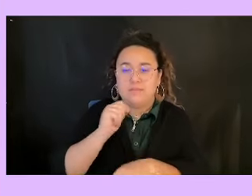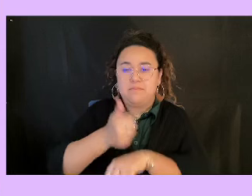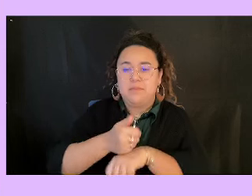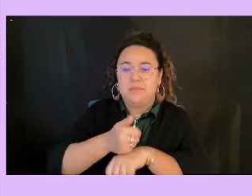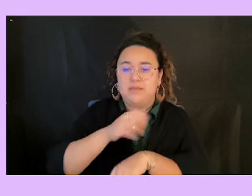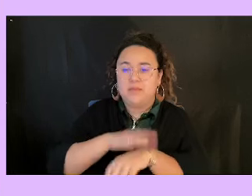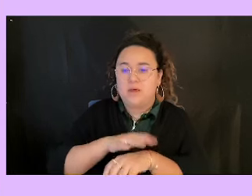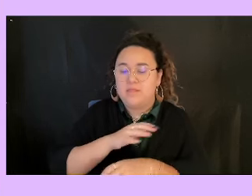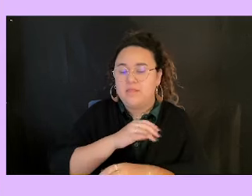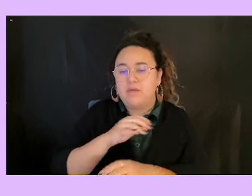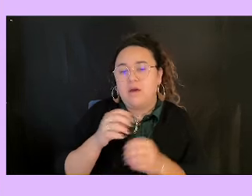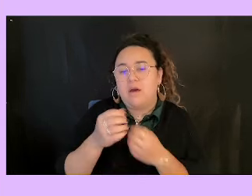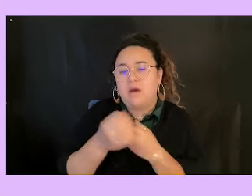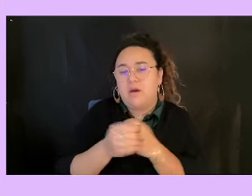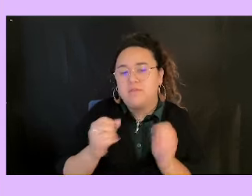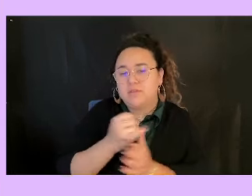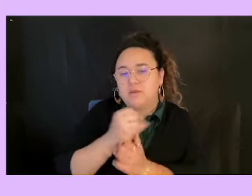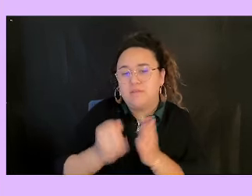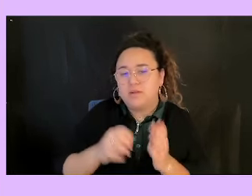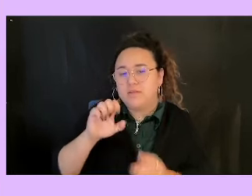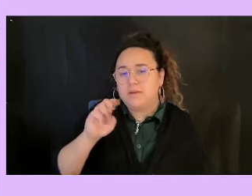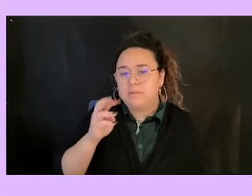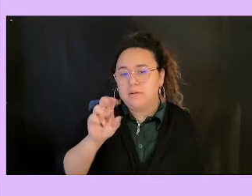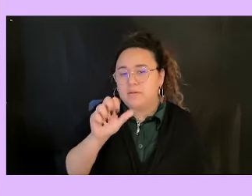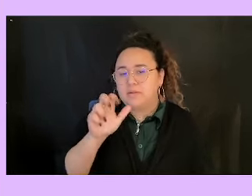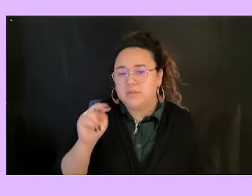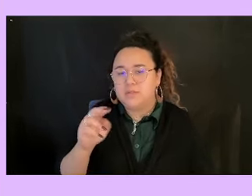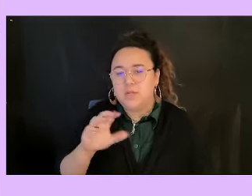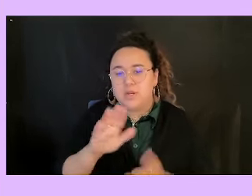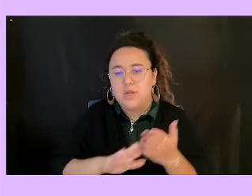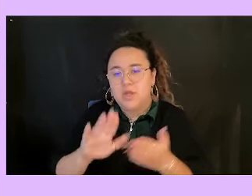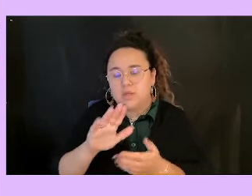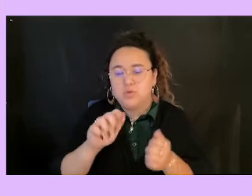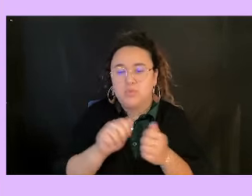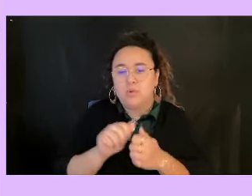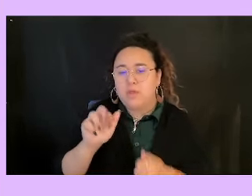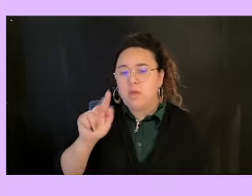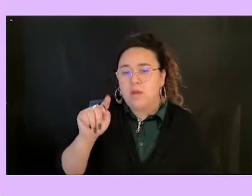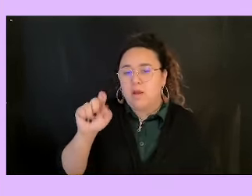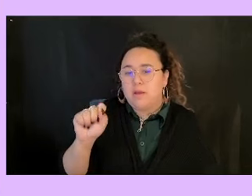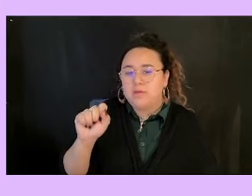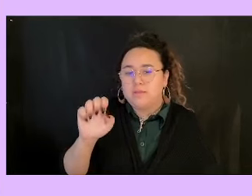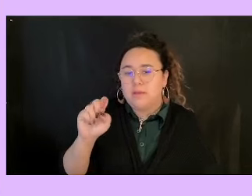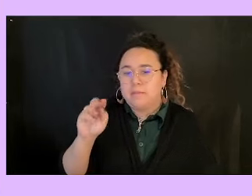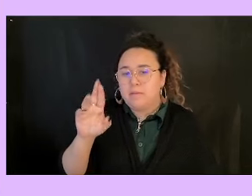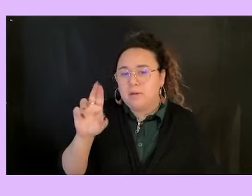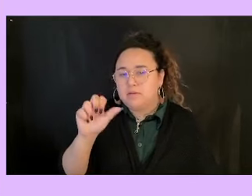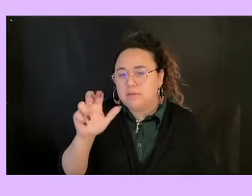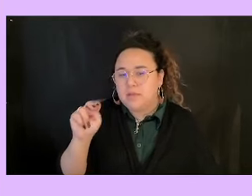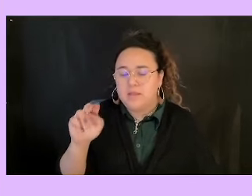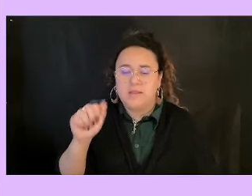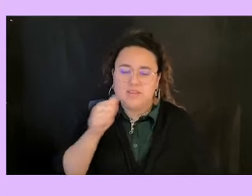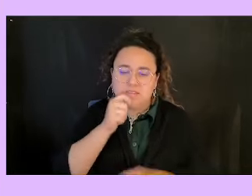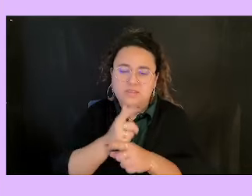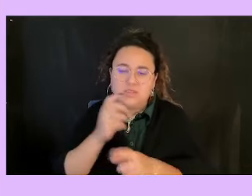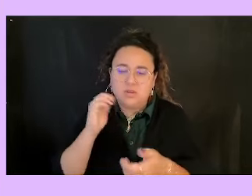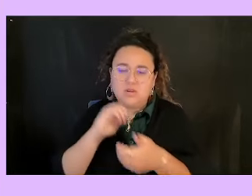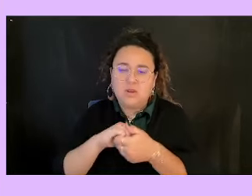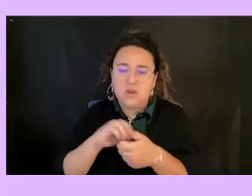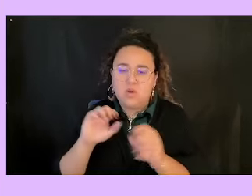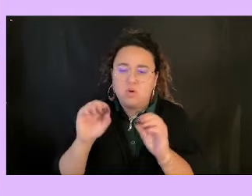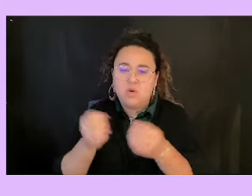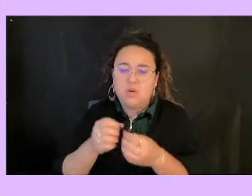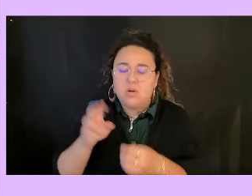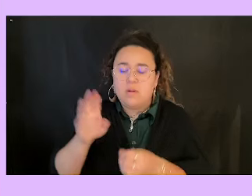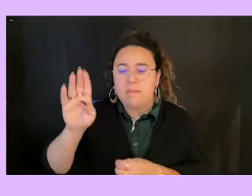at Emerson College, along Arts Emerson, who is our sister organization and Boston's leading presenter